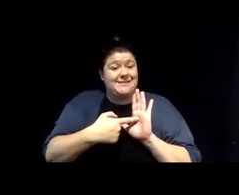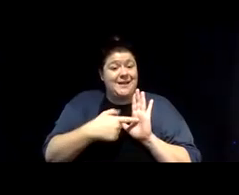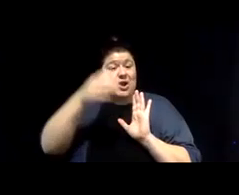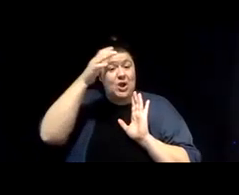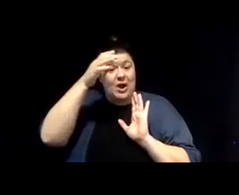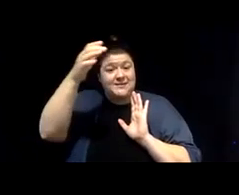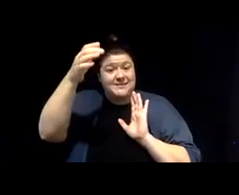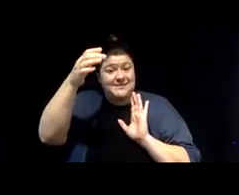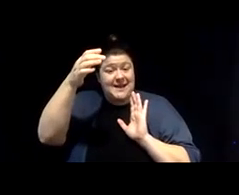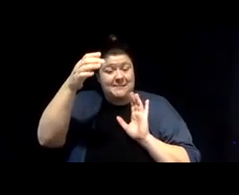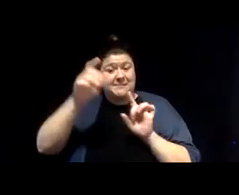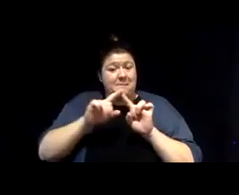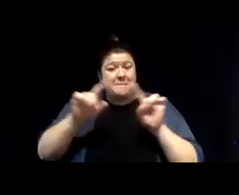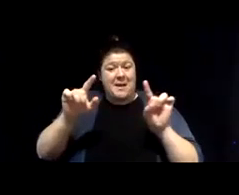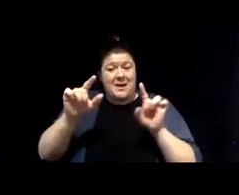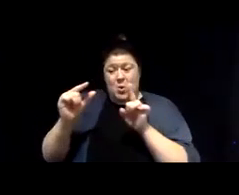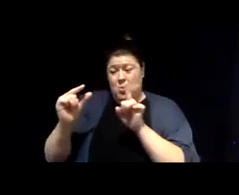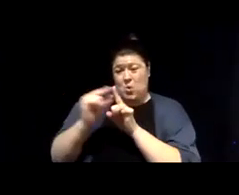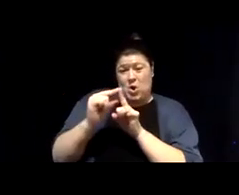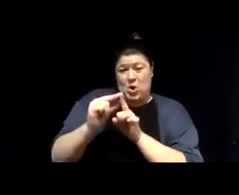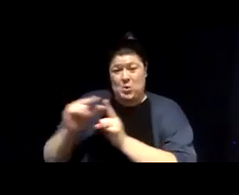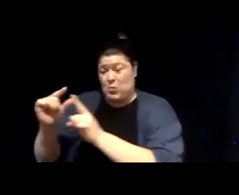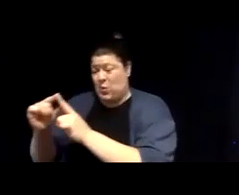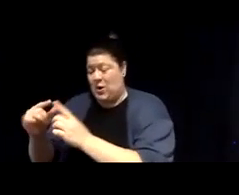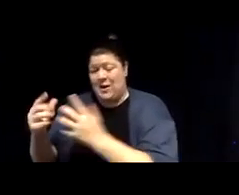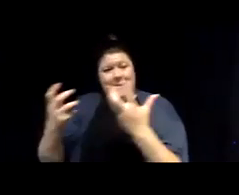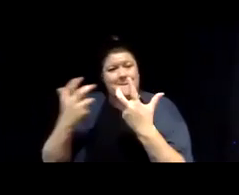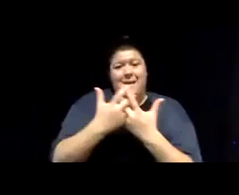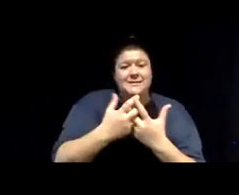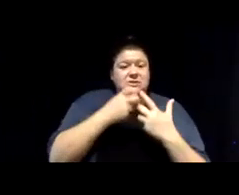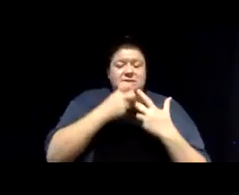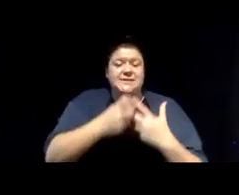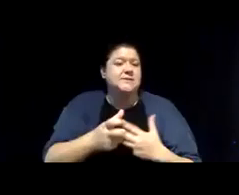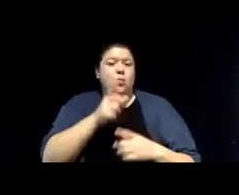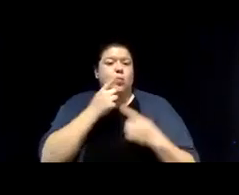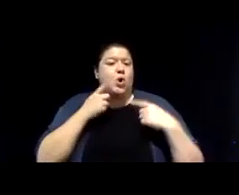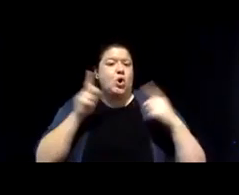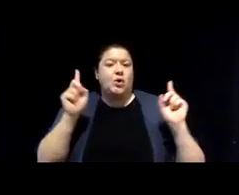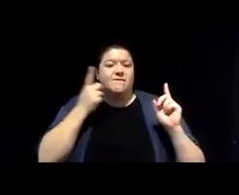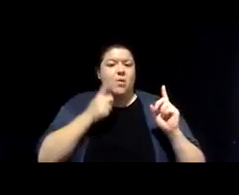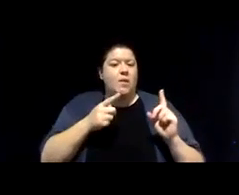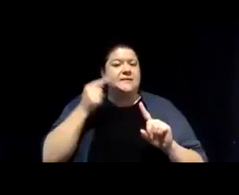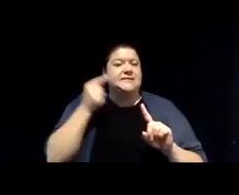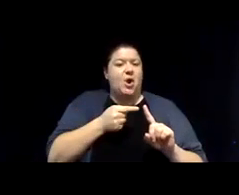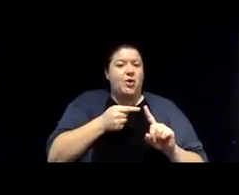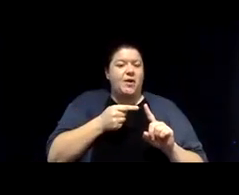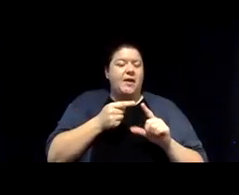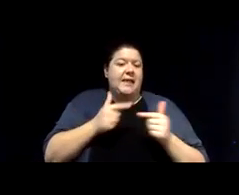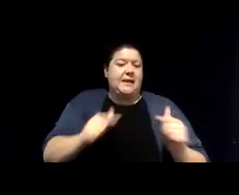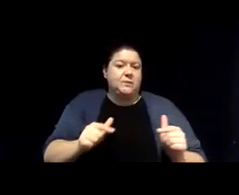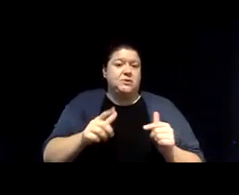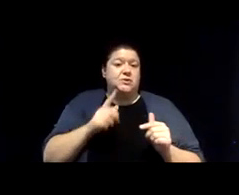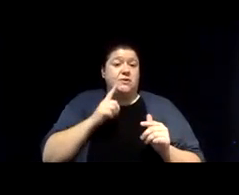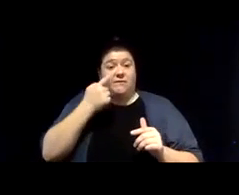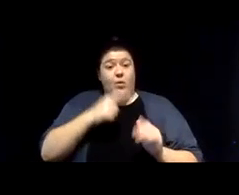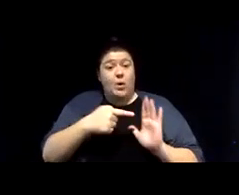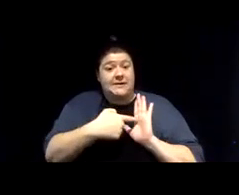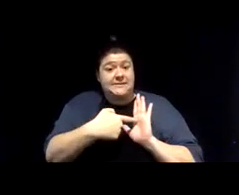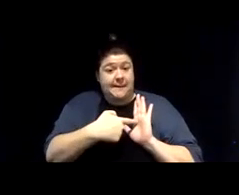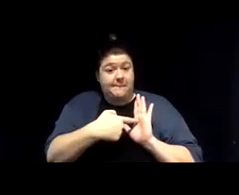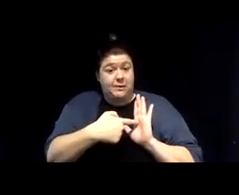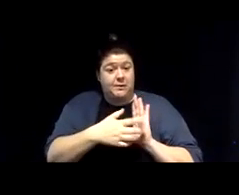referent does not exist in the society of the target language. Okay, for example,